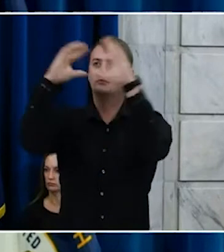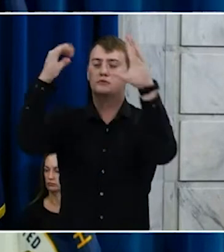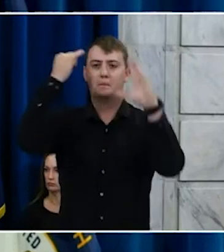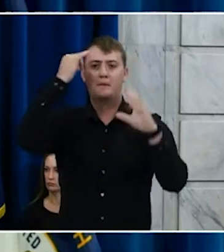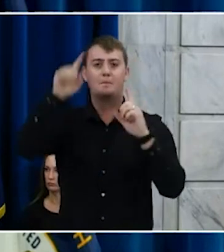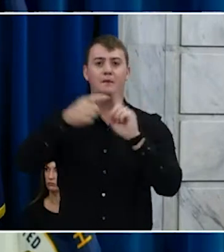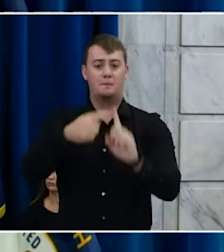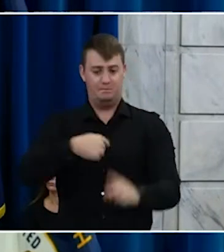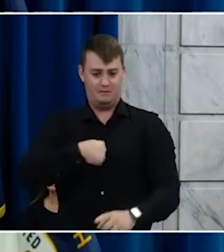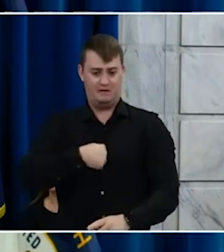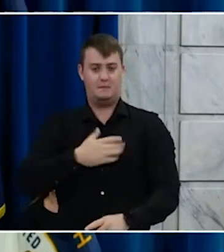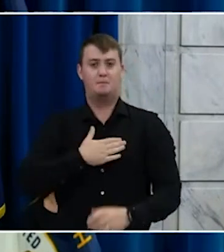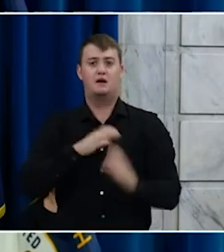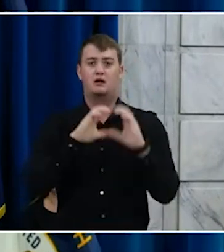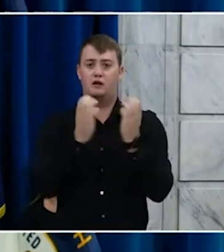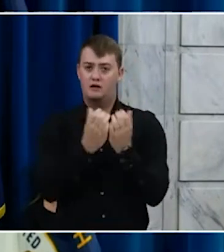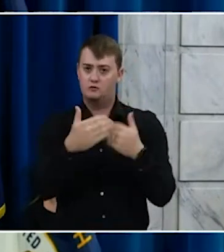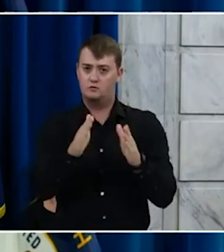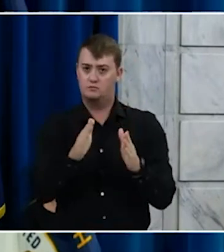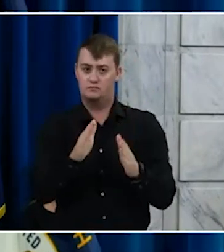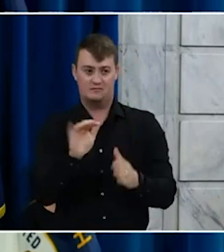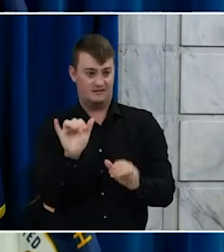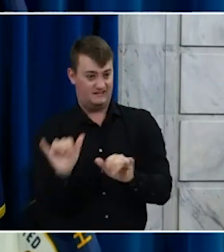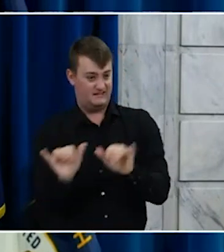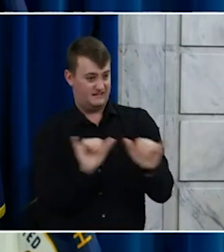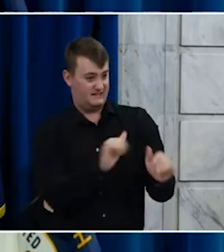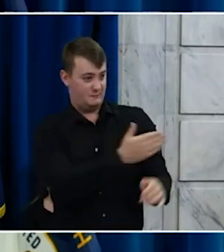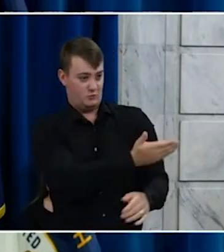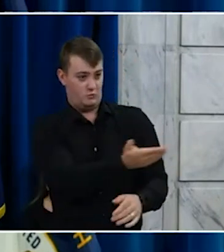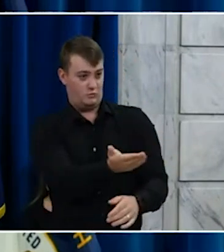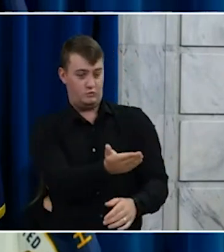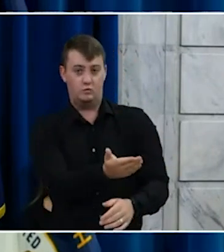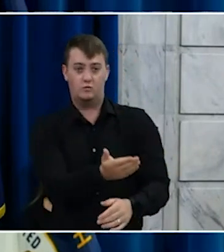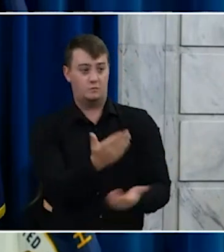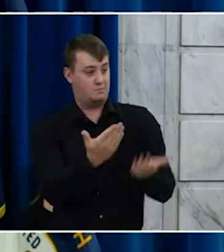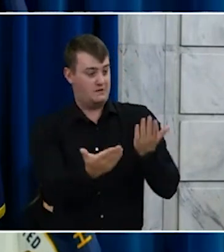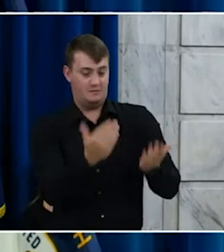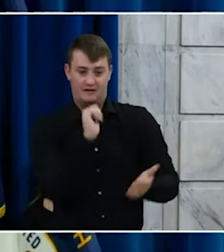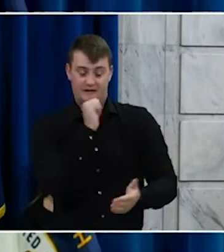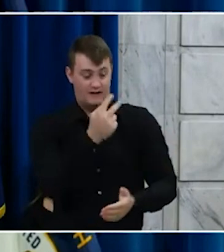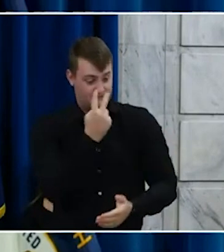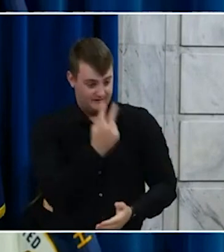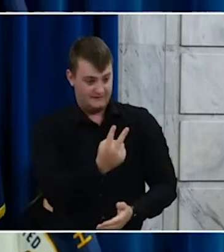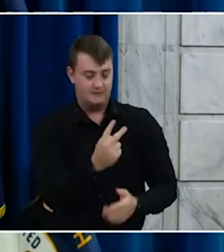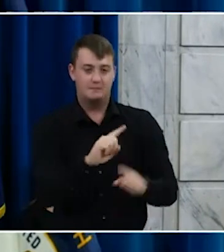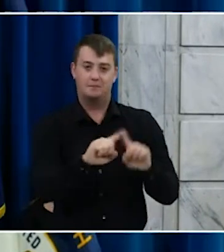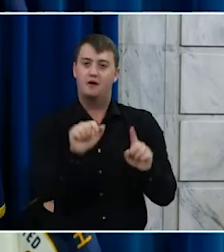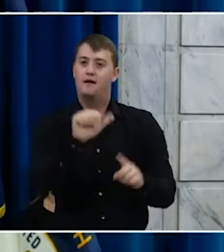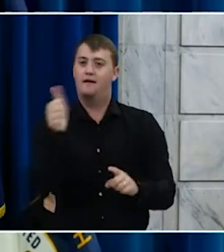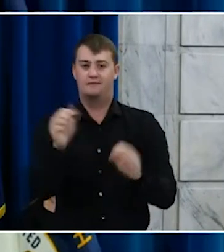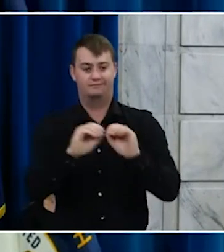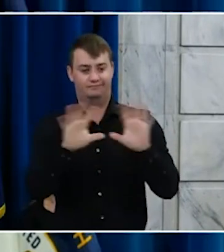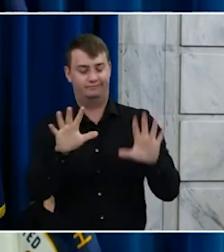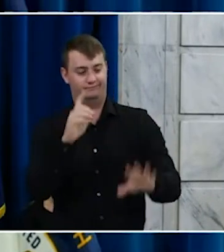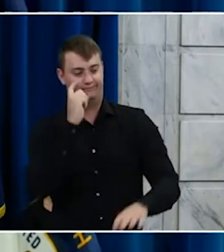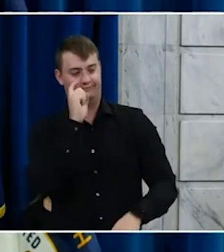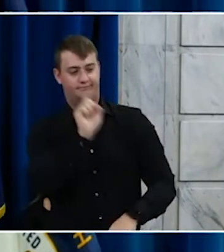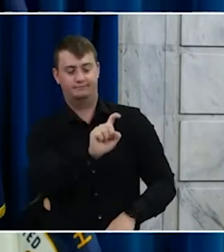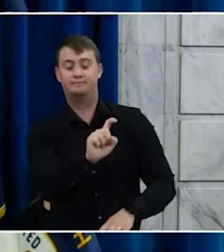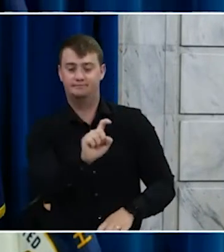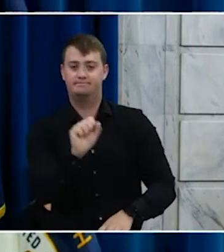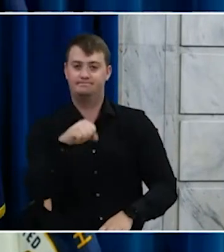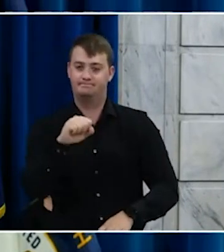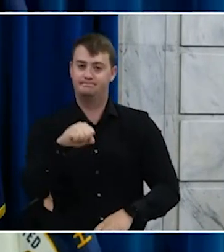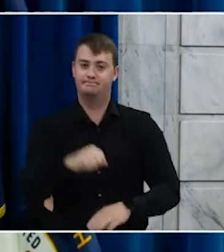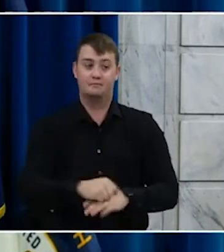my classroom, and so do each one of you. You may not see it, but others very clearly do. You